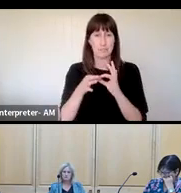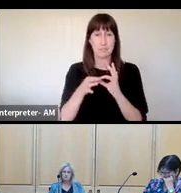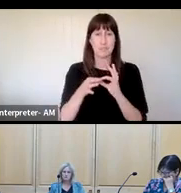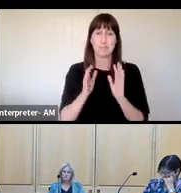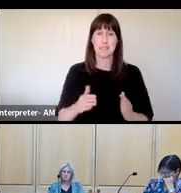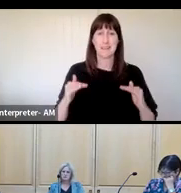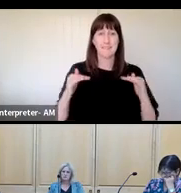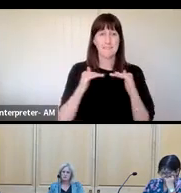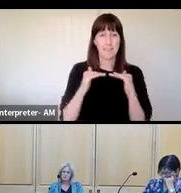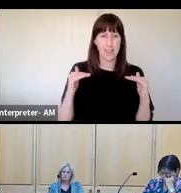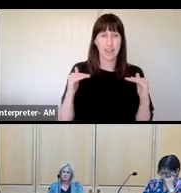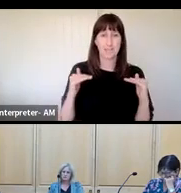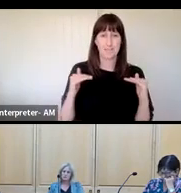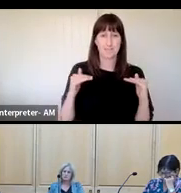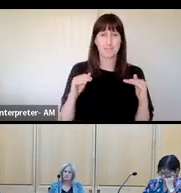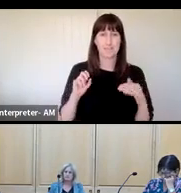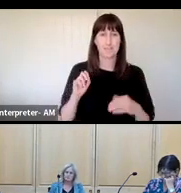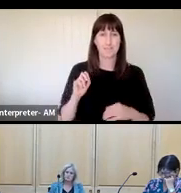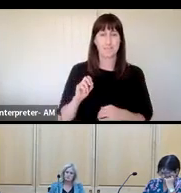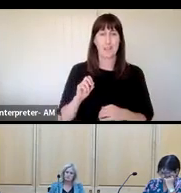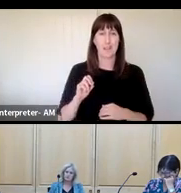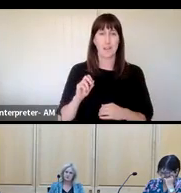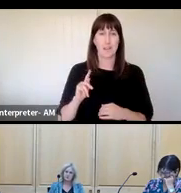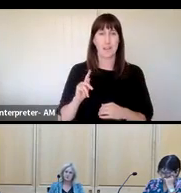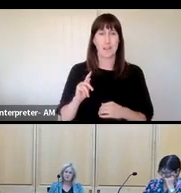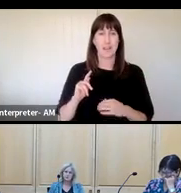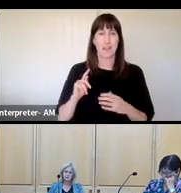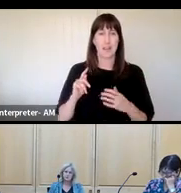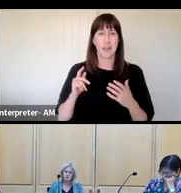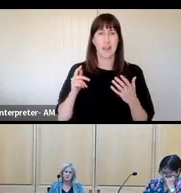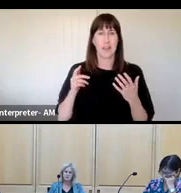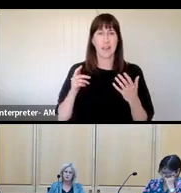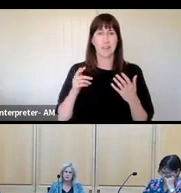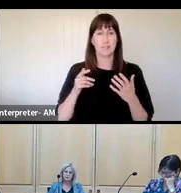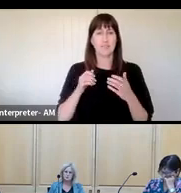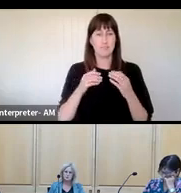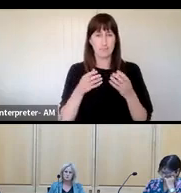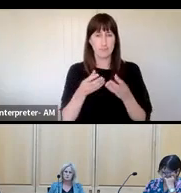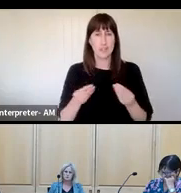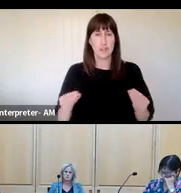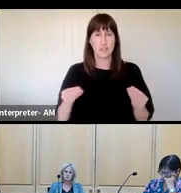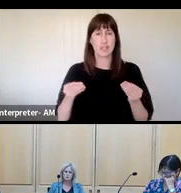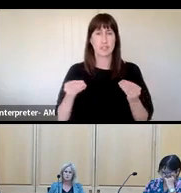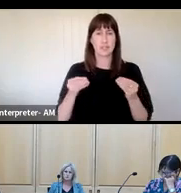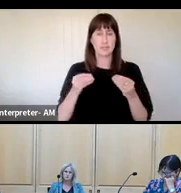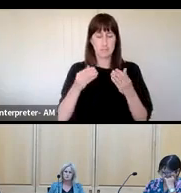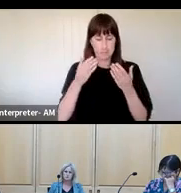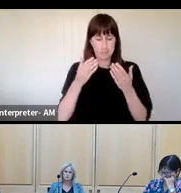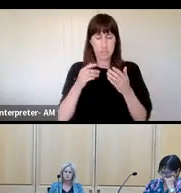takes into account the law and dispute resolution best practice.